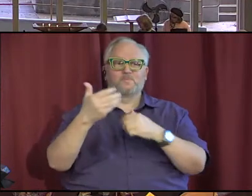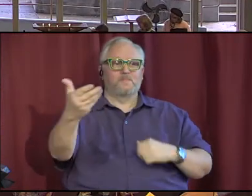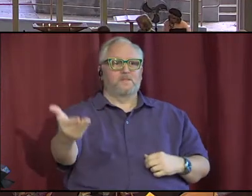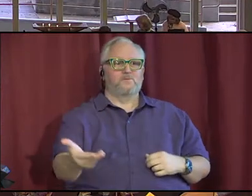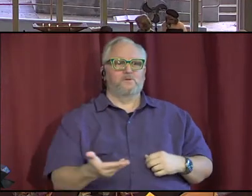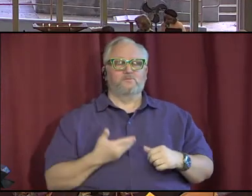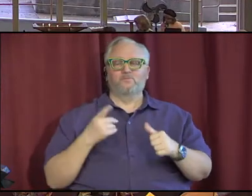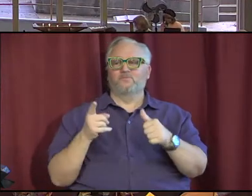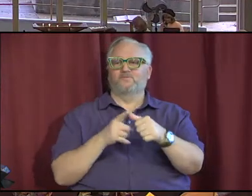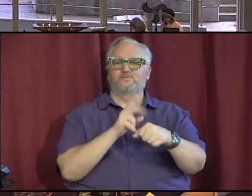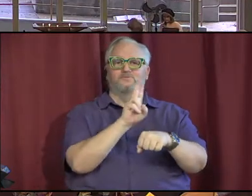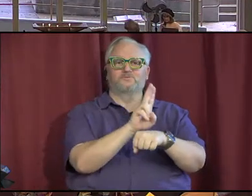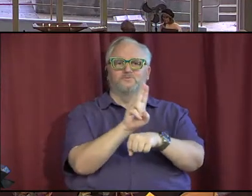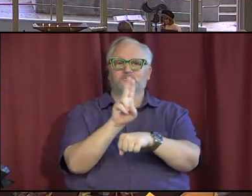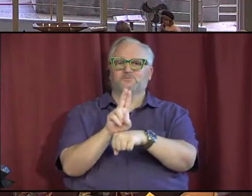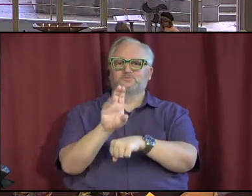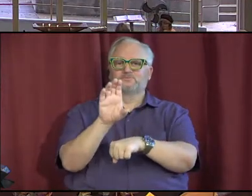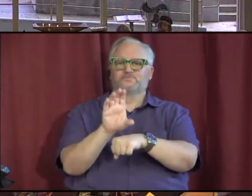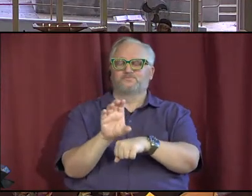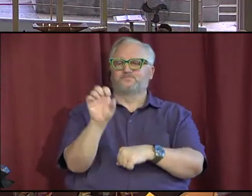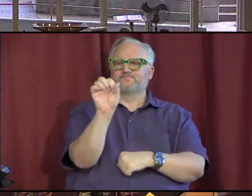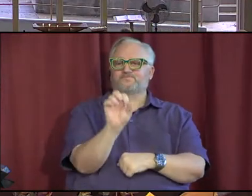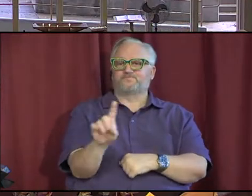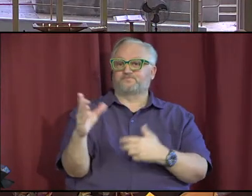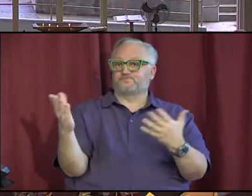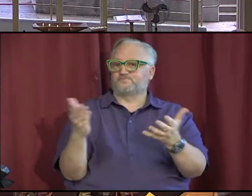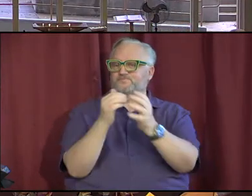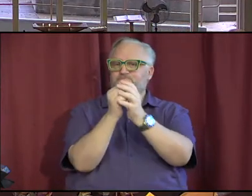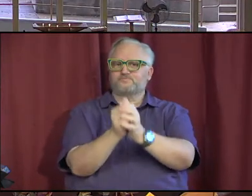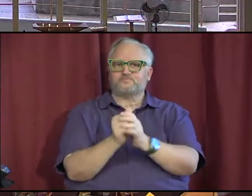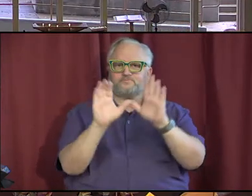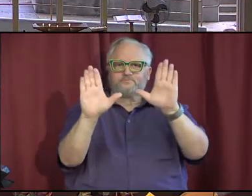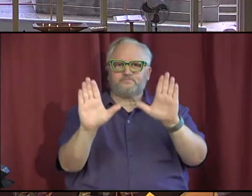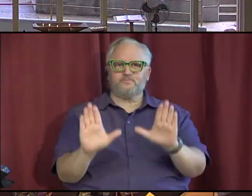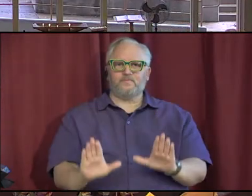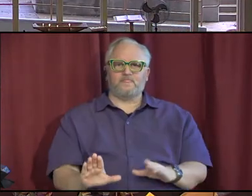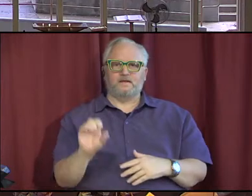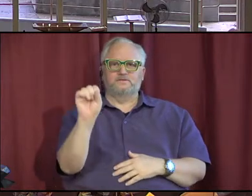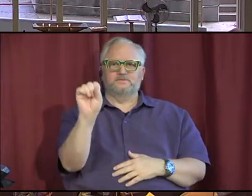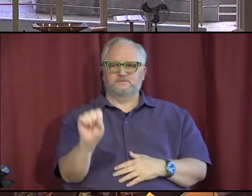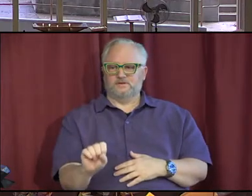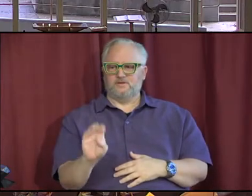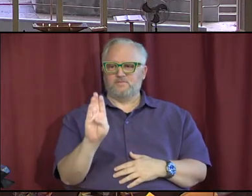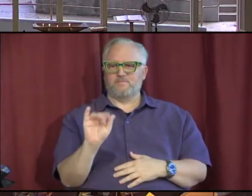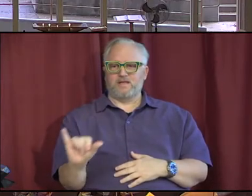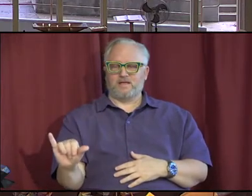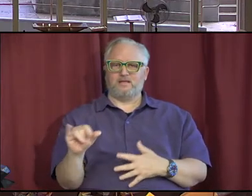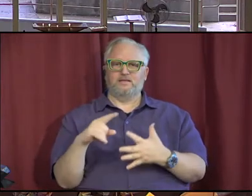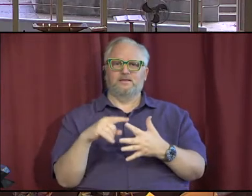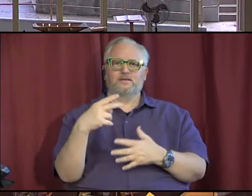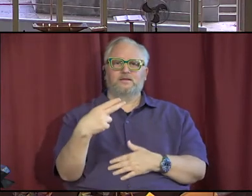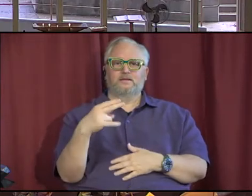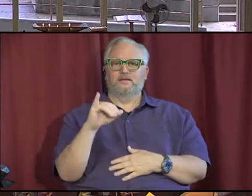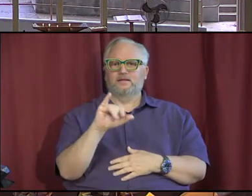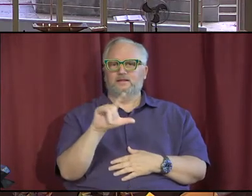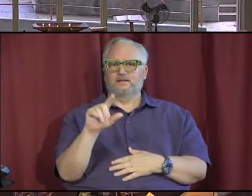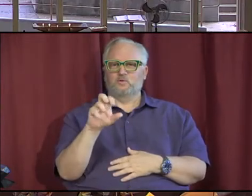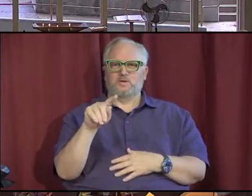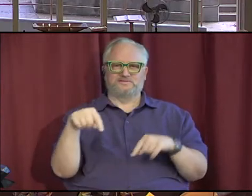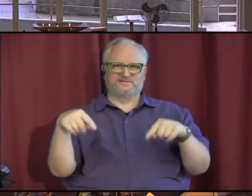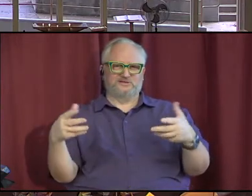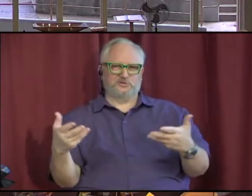First Unitarian Universalist Church of San Diego, where we worship every Sunday in the South Bay, in Hillcrest, and